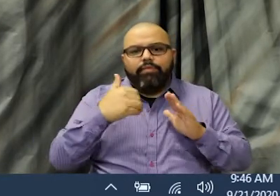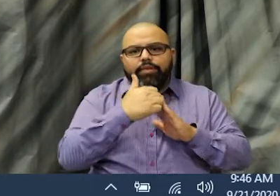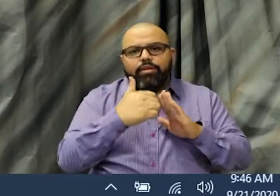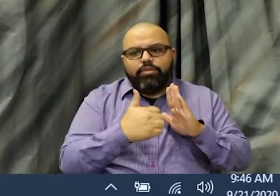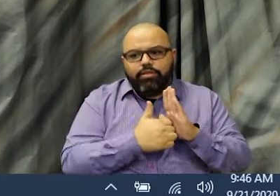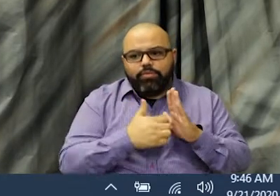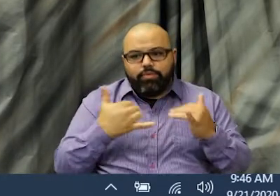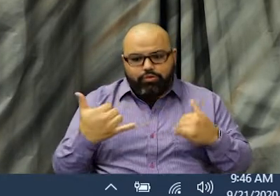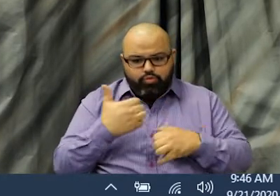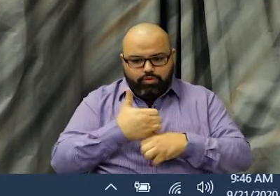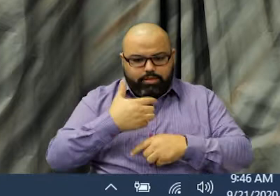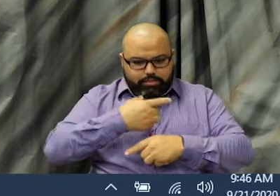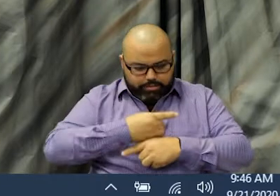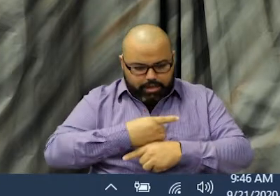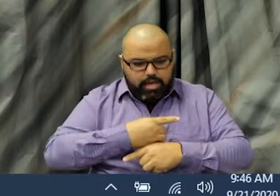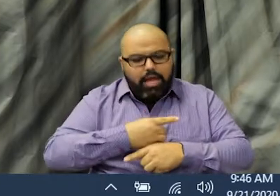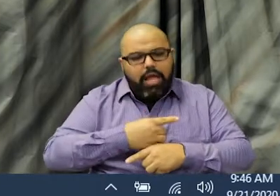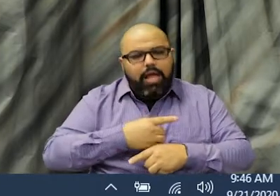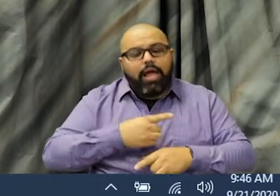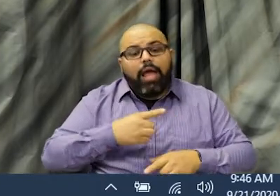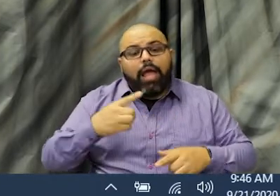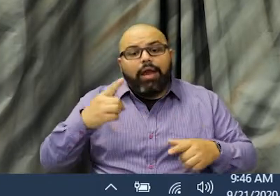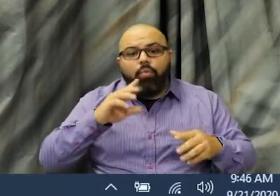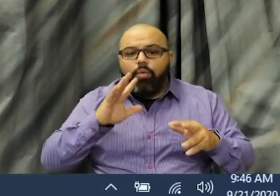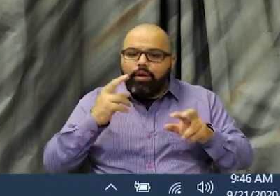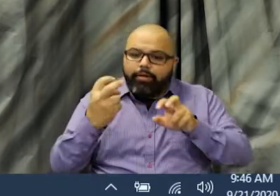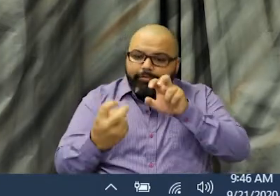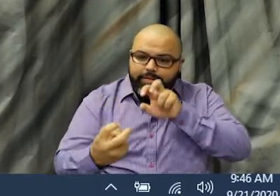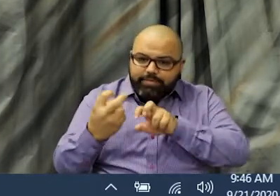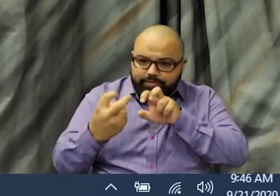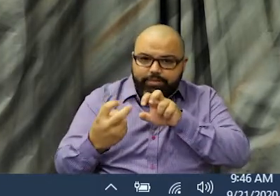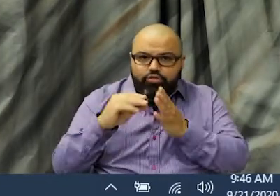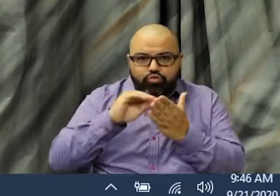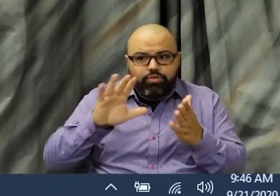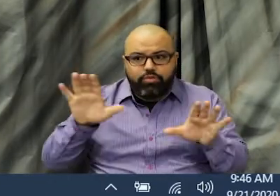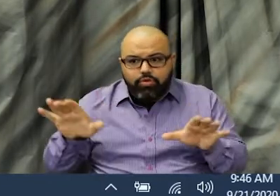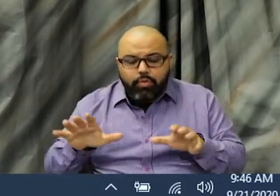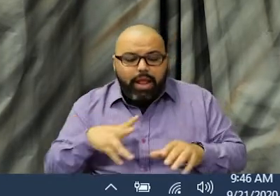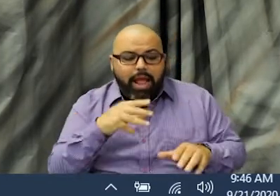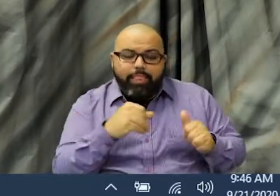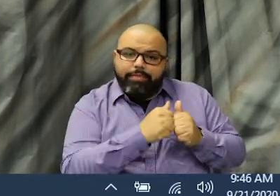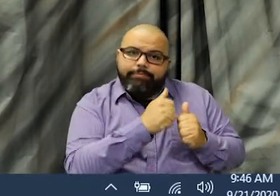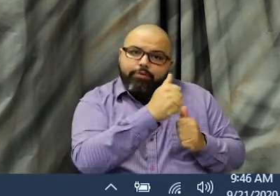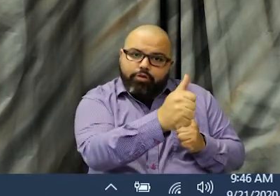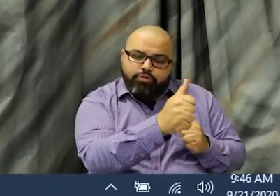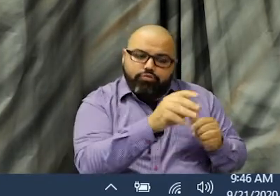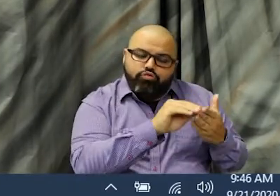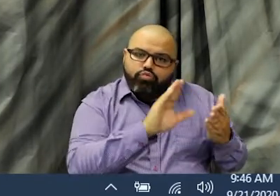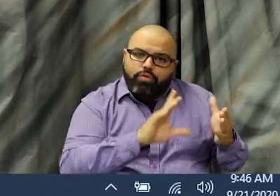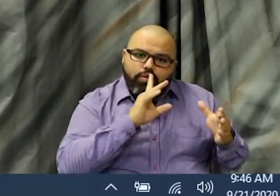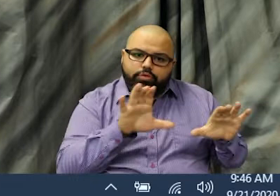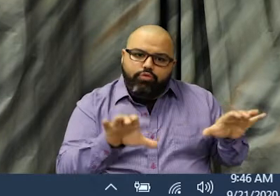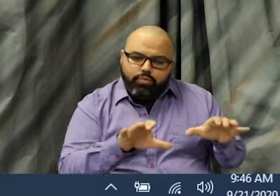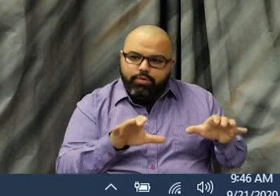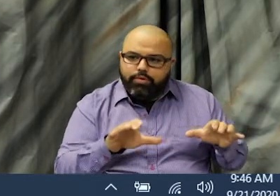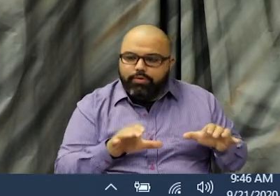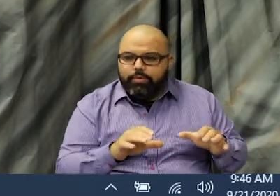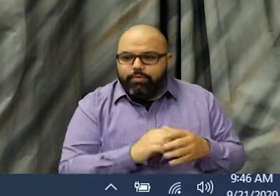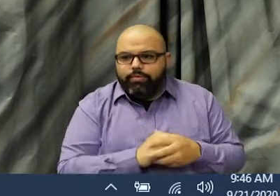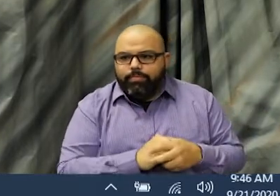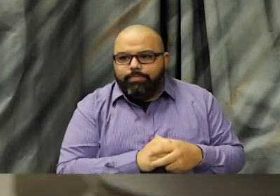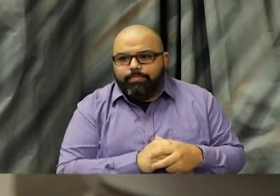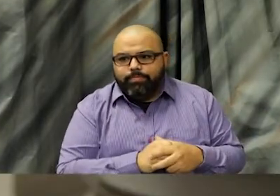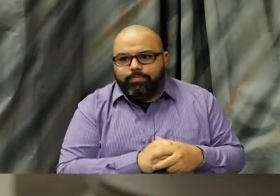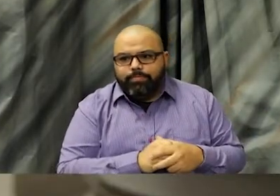I have an agenda with today's dates, and I have what our face-to-face students are doing and what our virtual students are